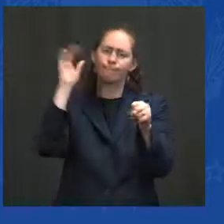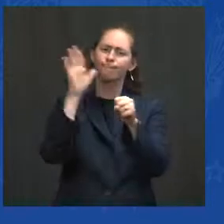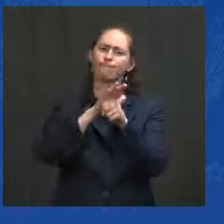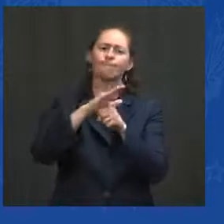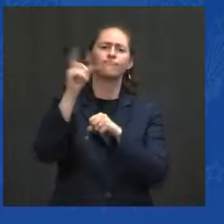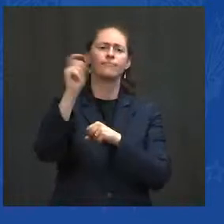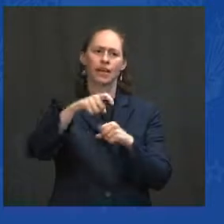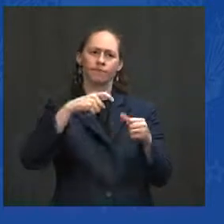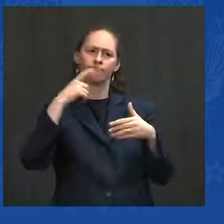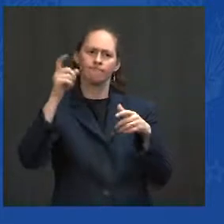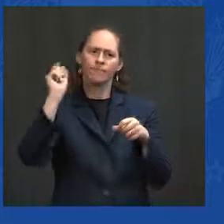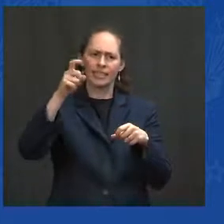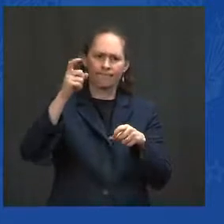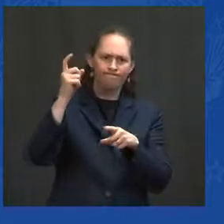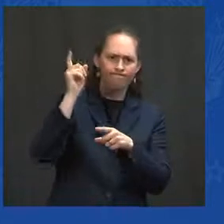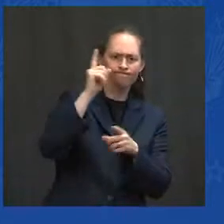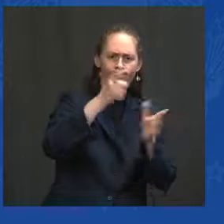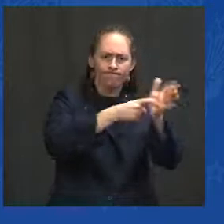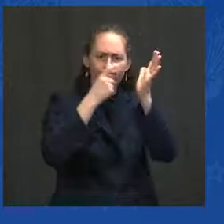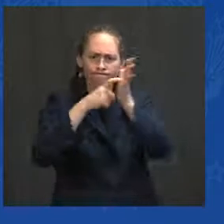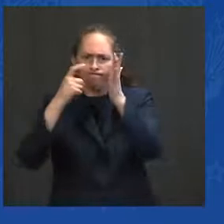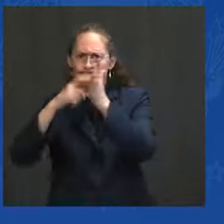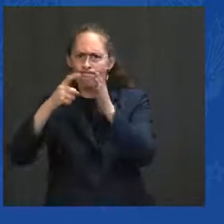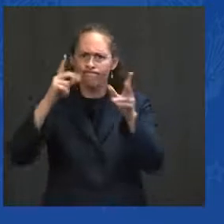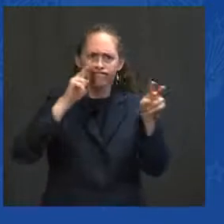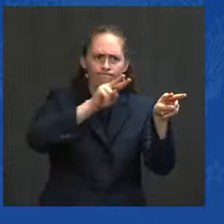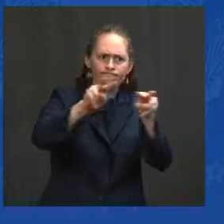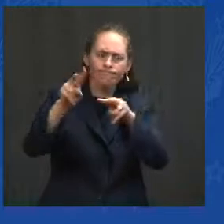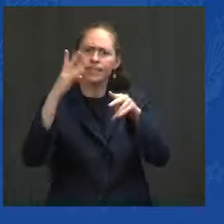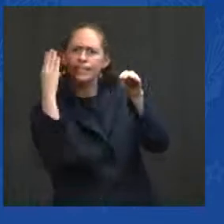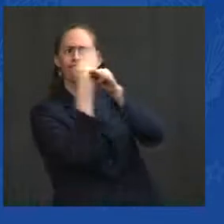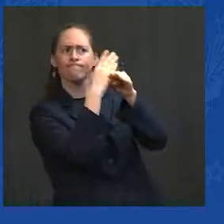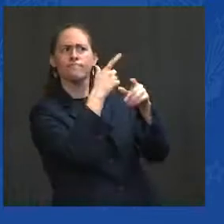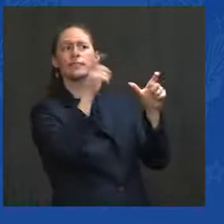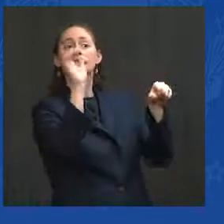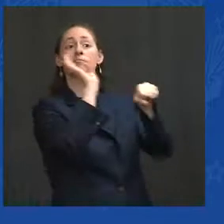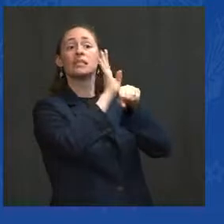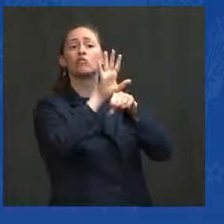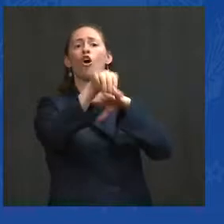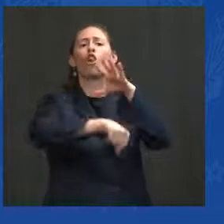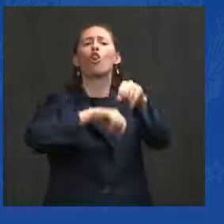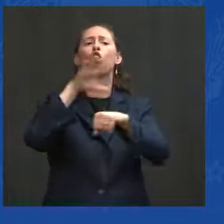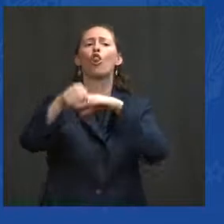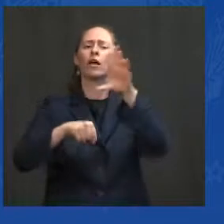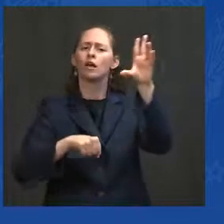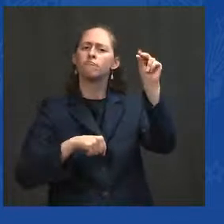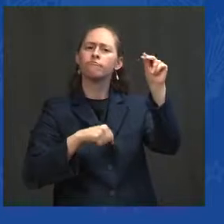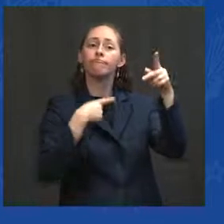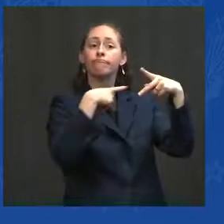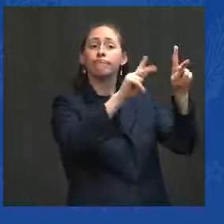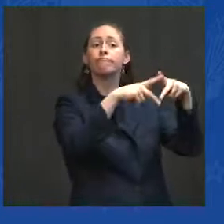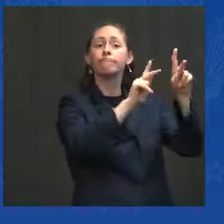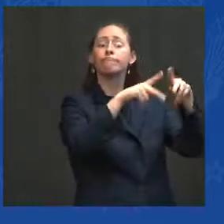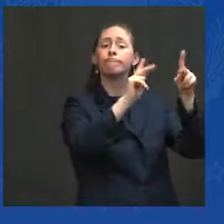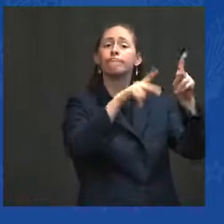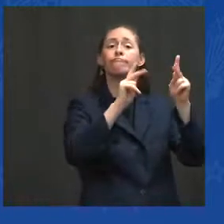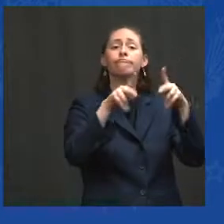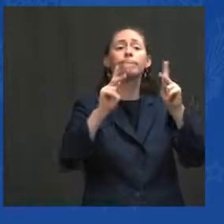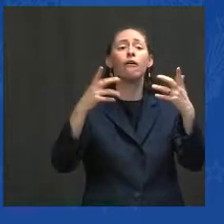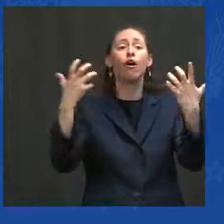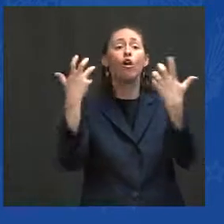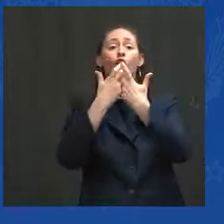more tolerance for abusive actions by monopolies. No more bad mergers that lead to mass layoffs,